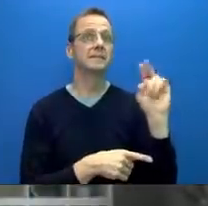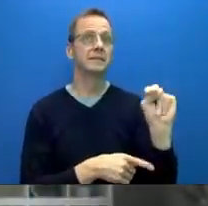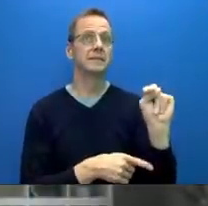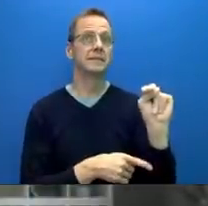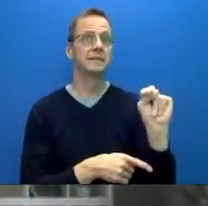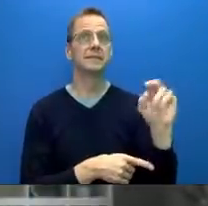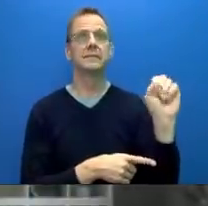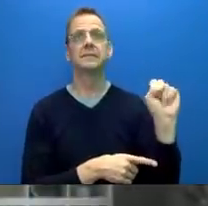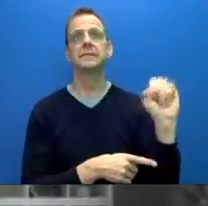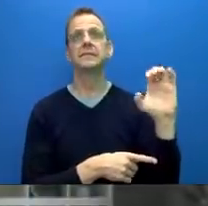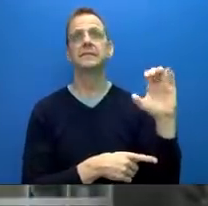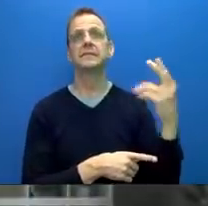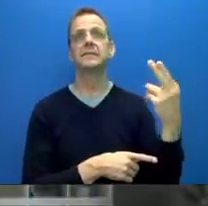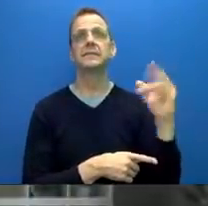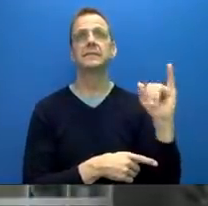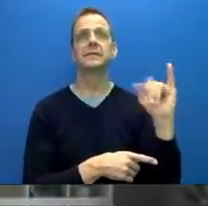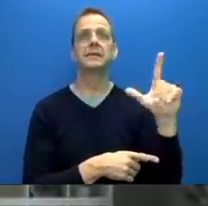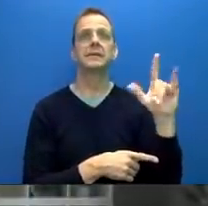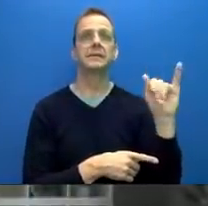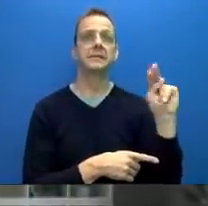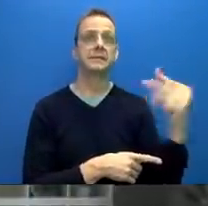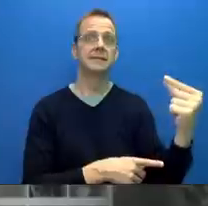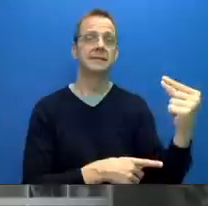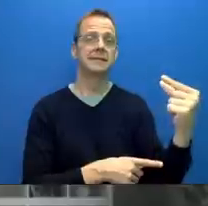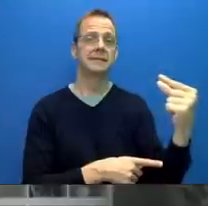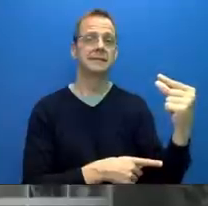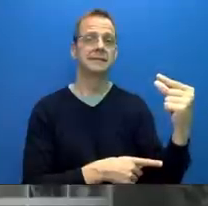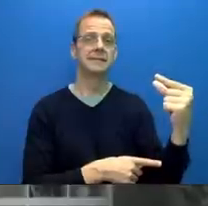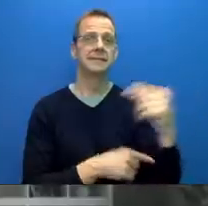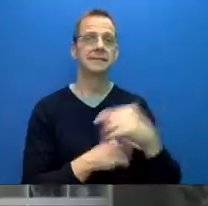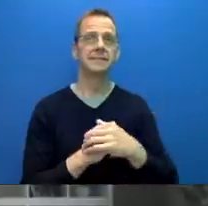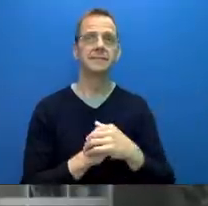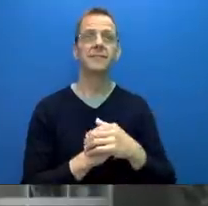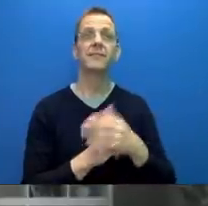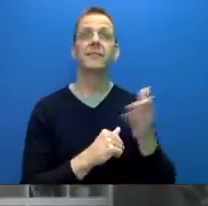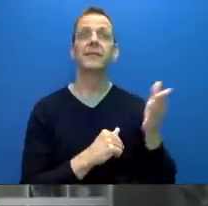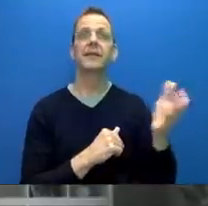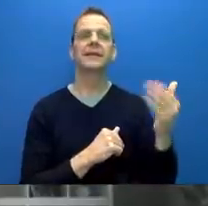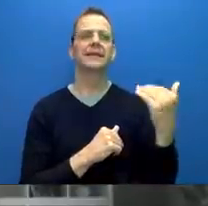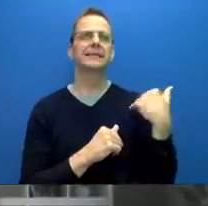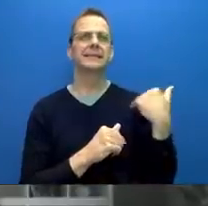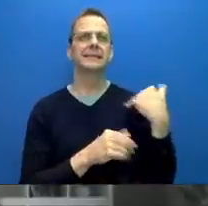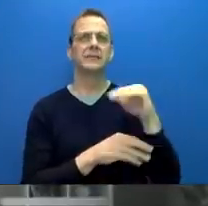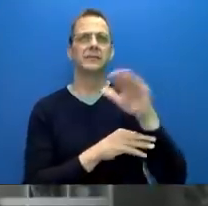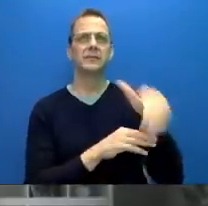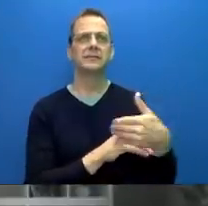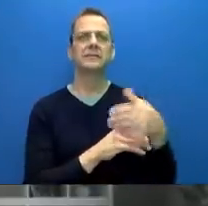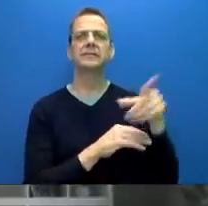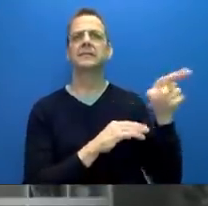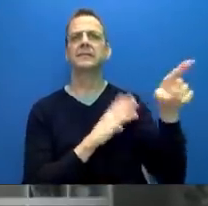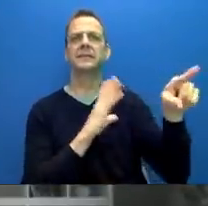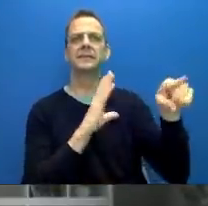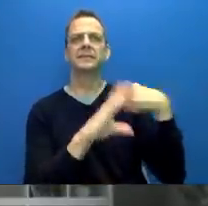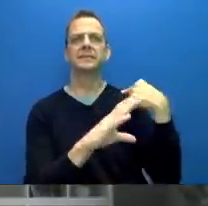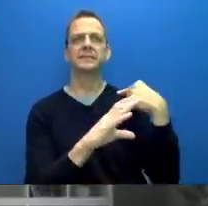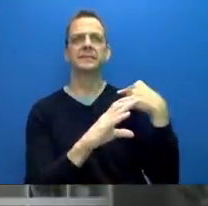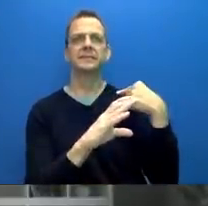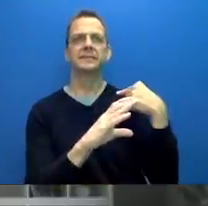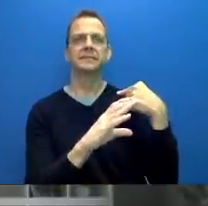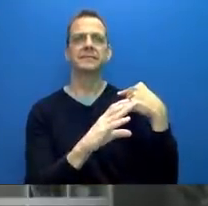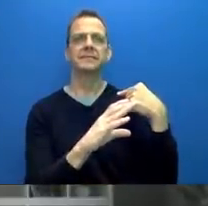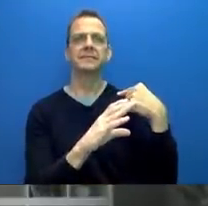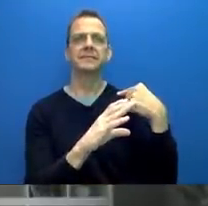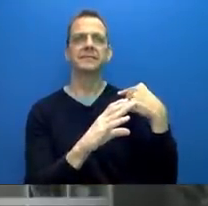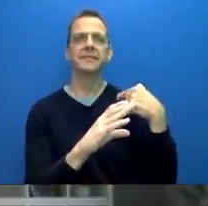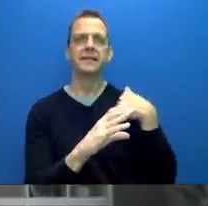of the questions that we received overnight from viewers at home. Do either of you guys have any advice